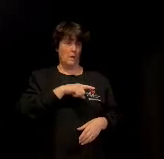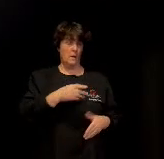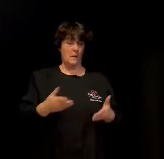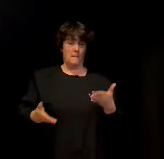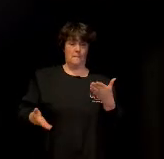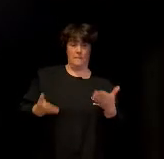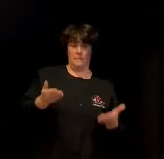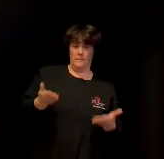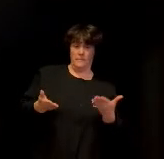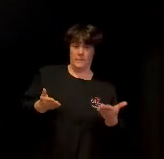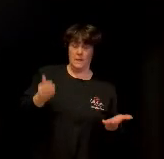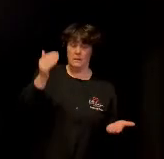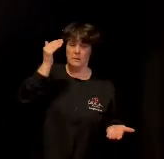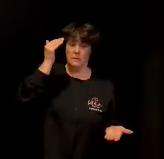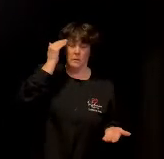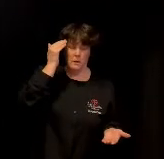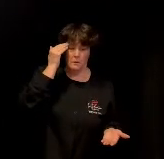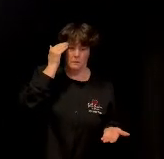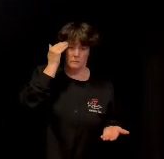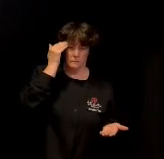word? Know.